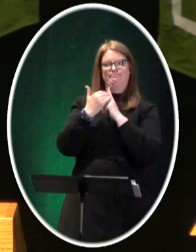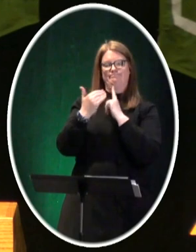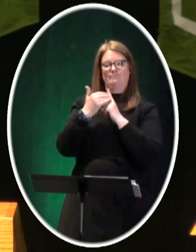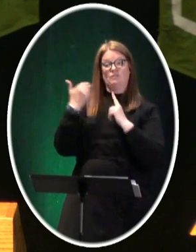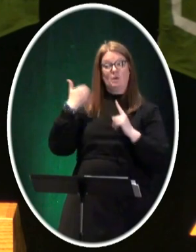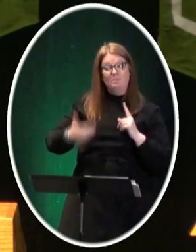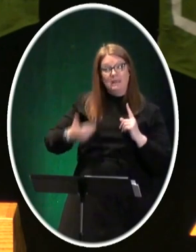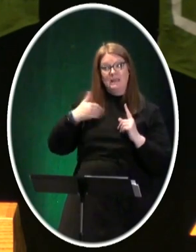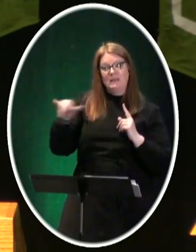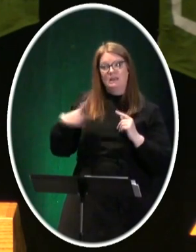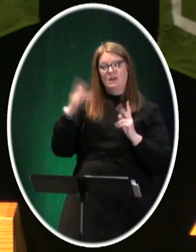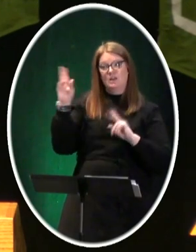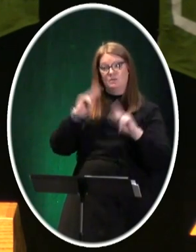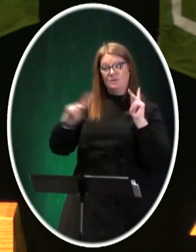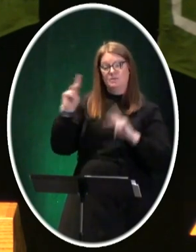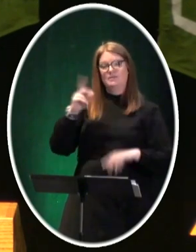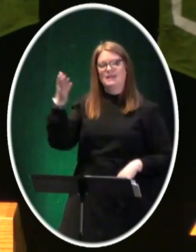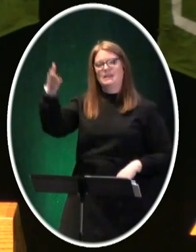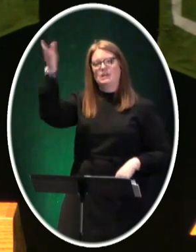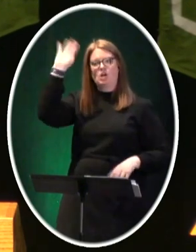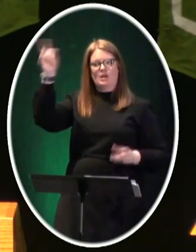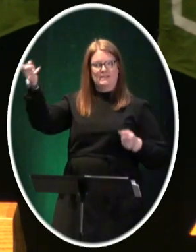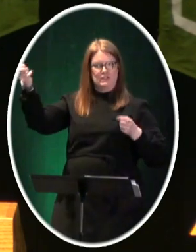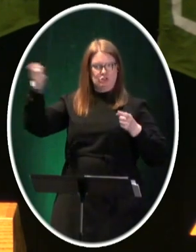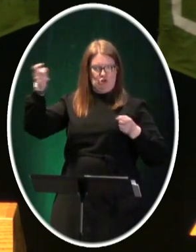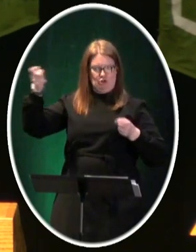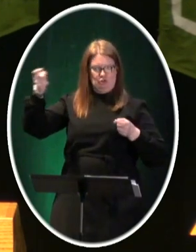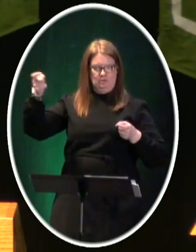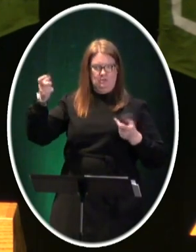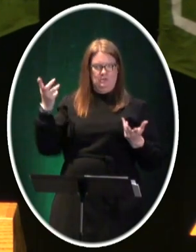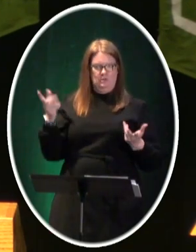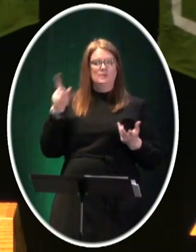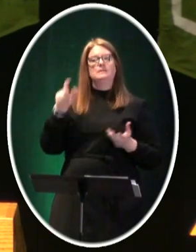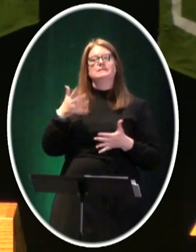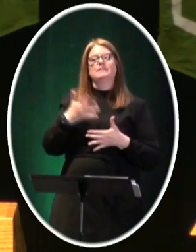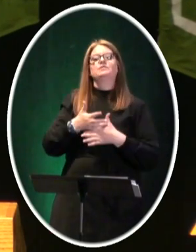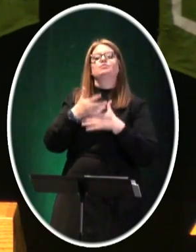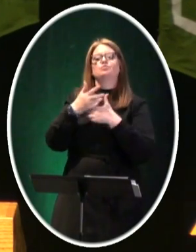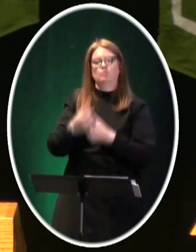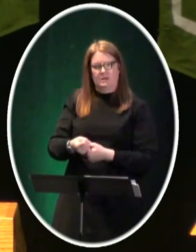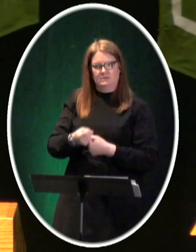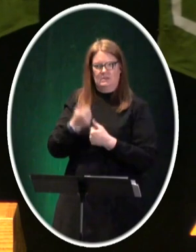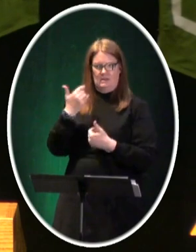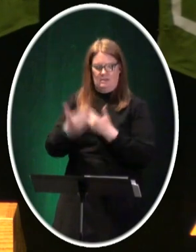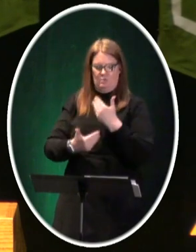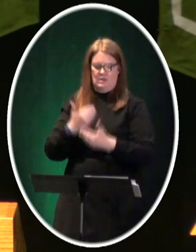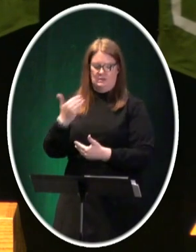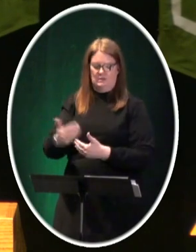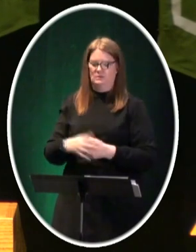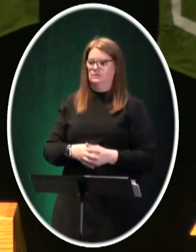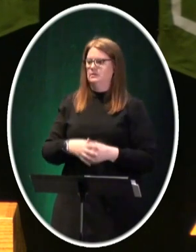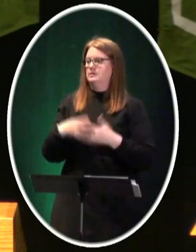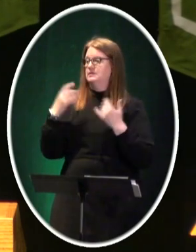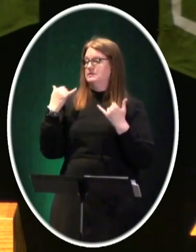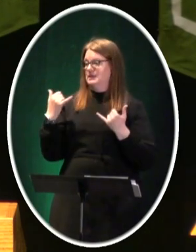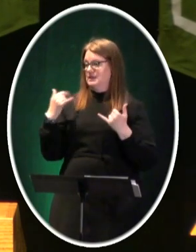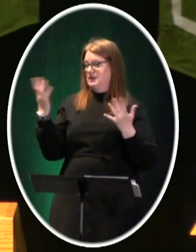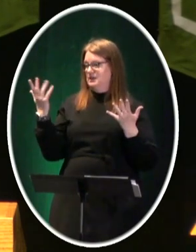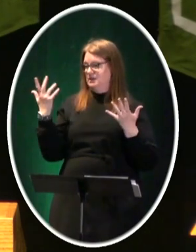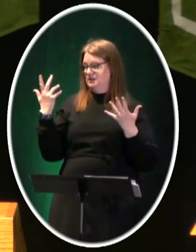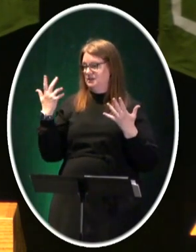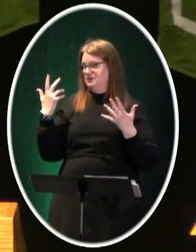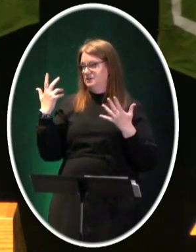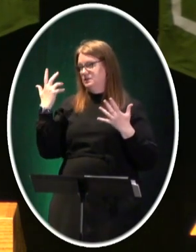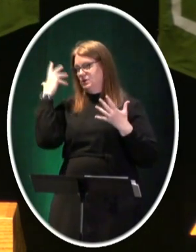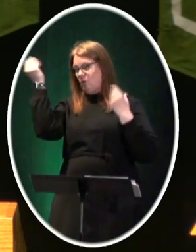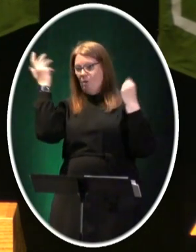others that God is in charge, and you need to trust and have faith in the process. So as you all go off and take